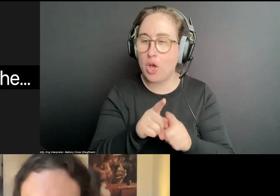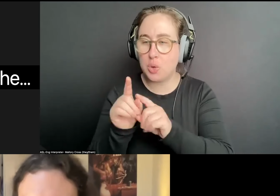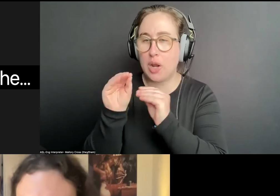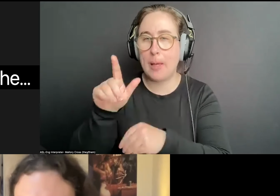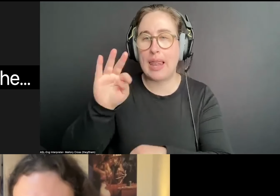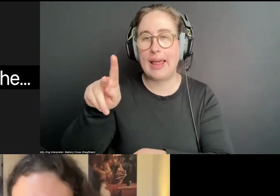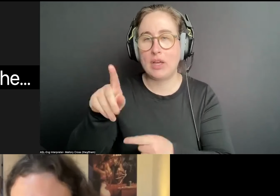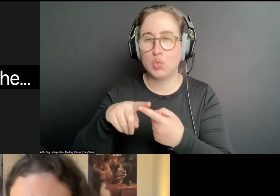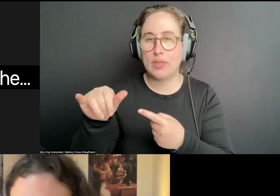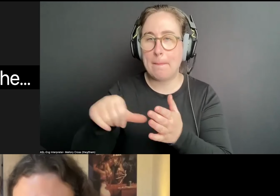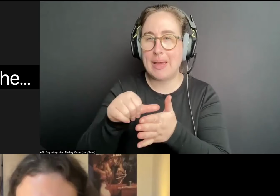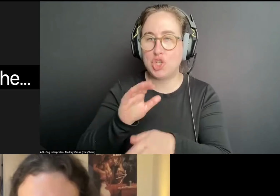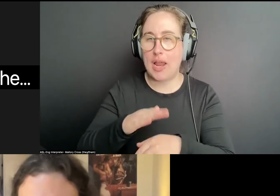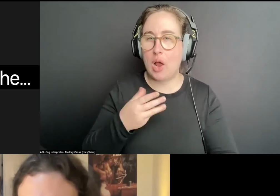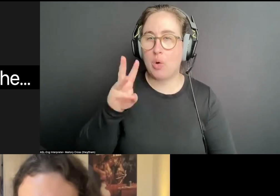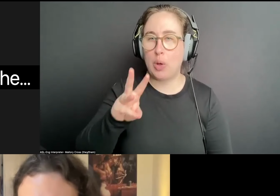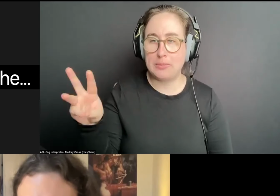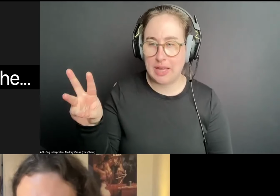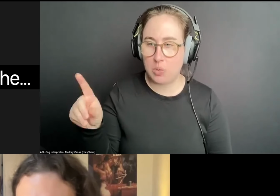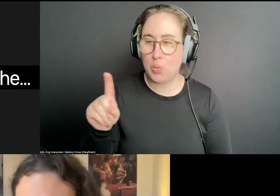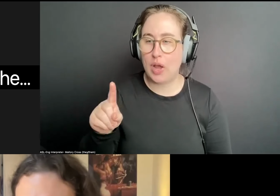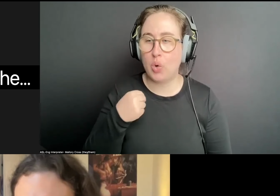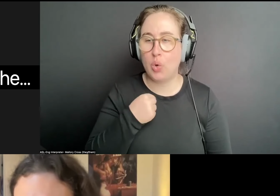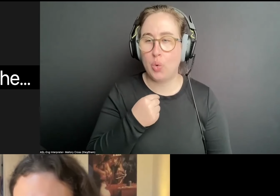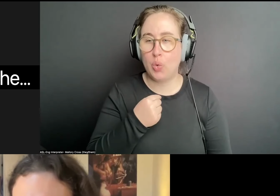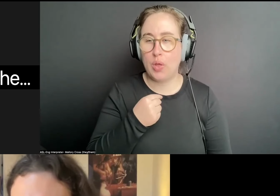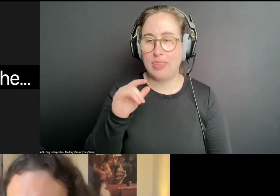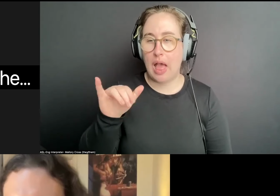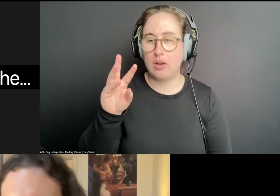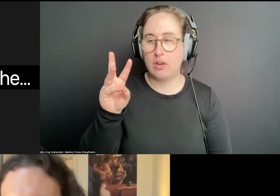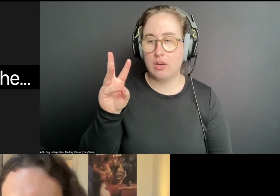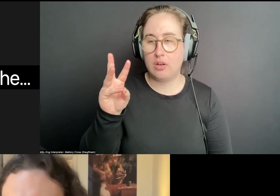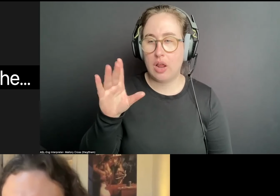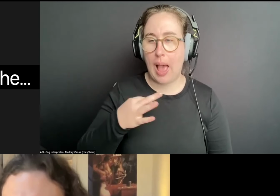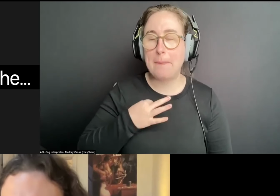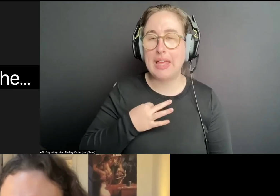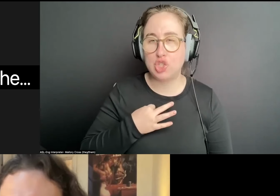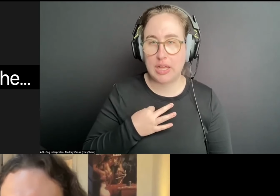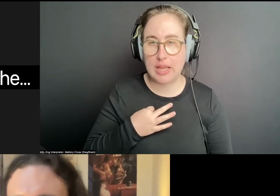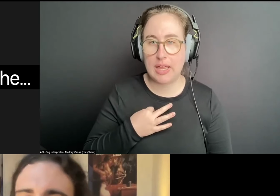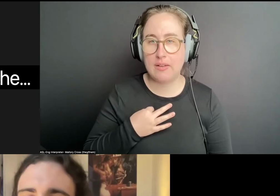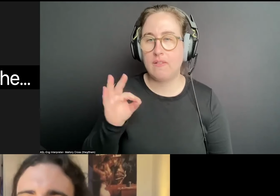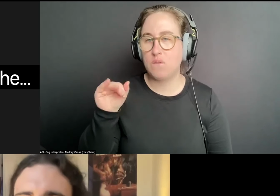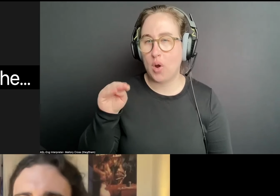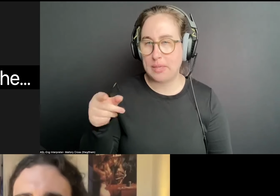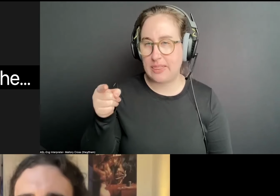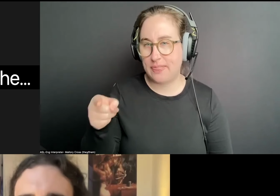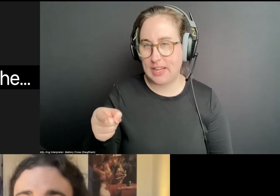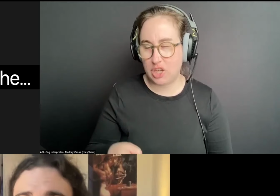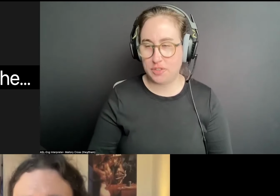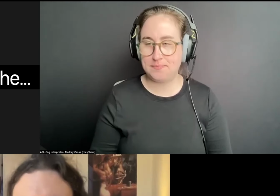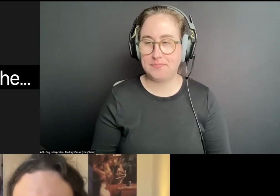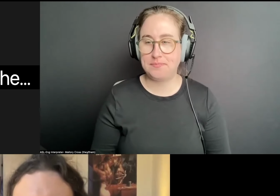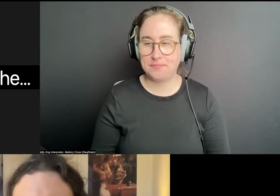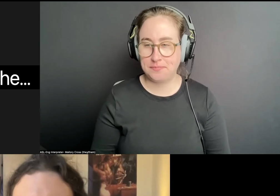link to the page in our website where the application form is in it.